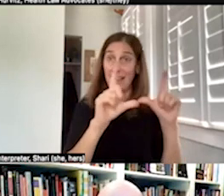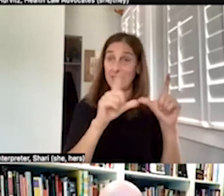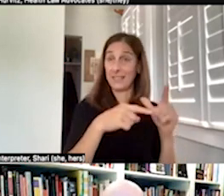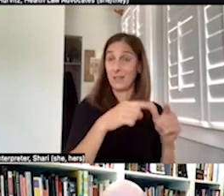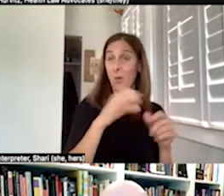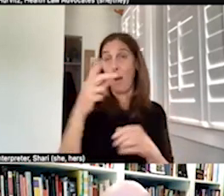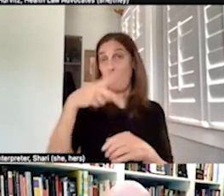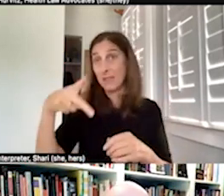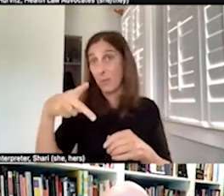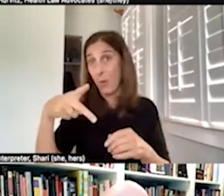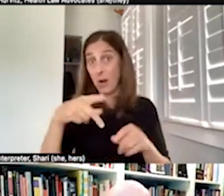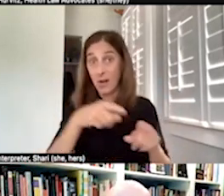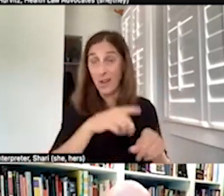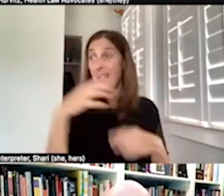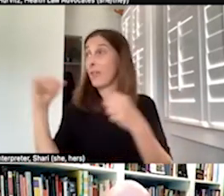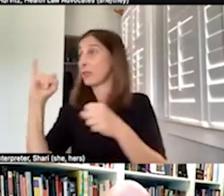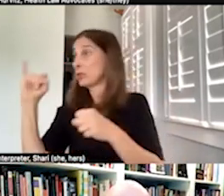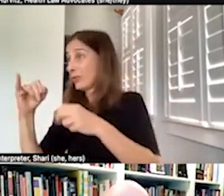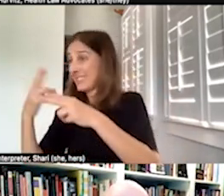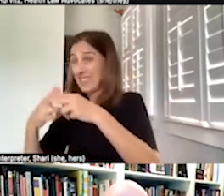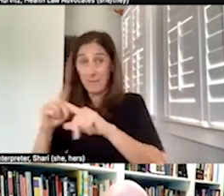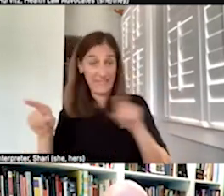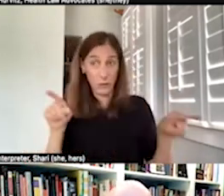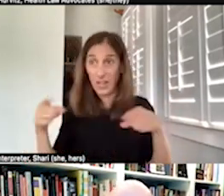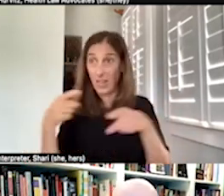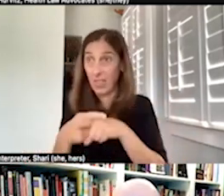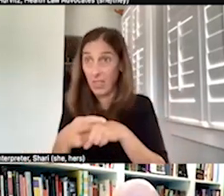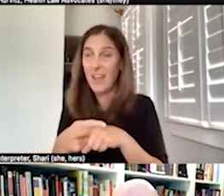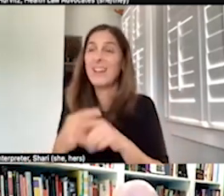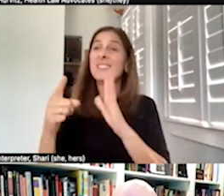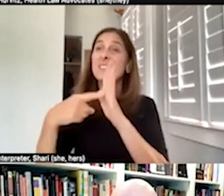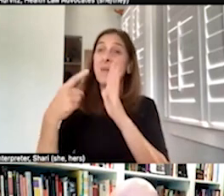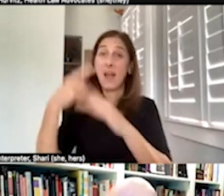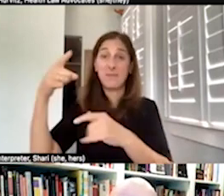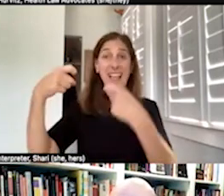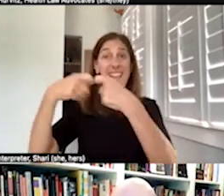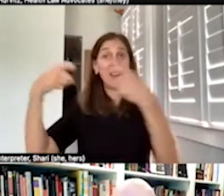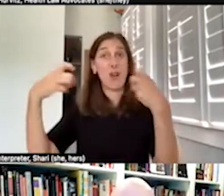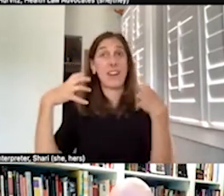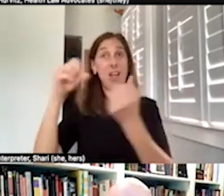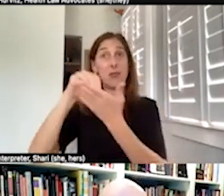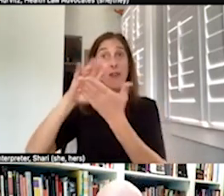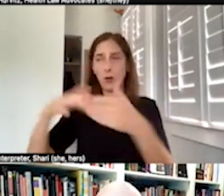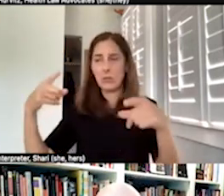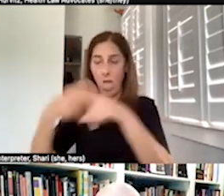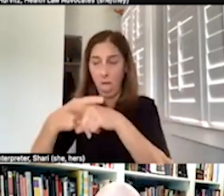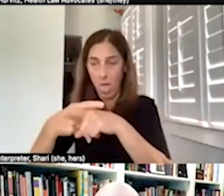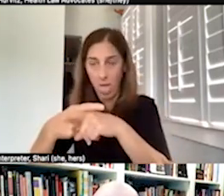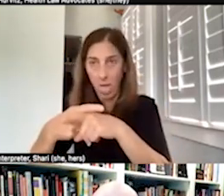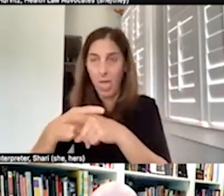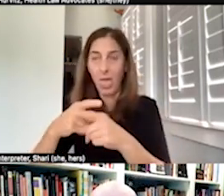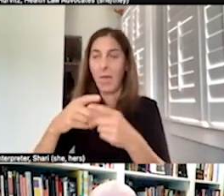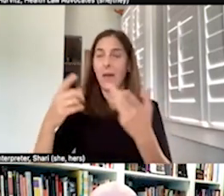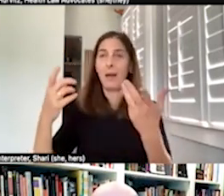is another, that can lead a lot of electronic health records to kind of glitch out of like, what's happening? I don't know how to handle this